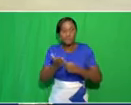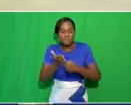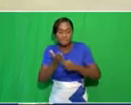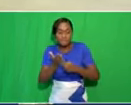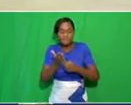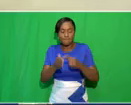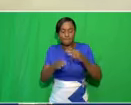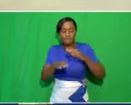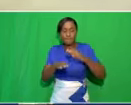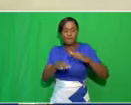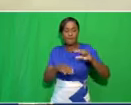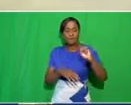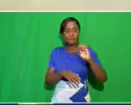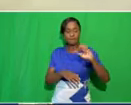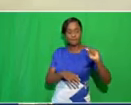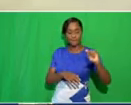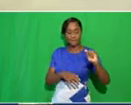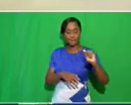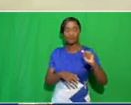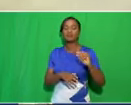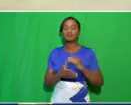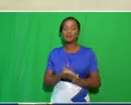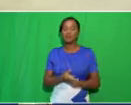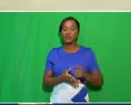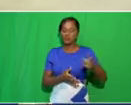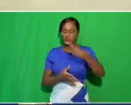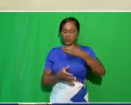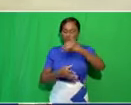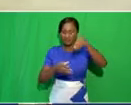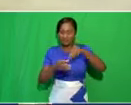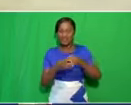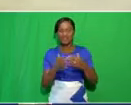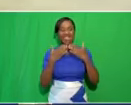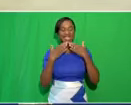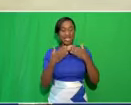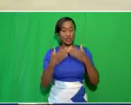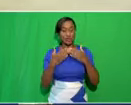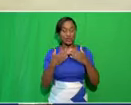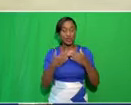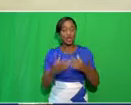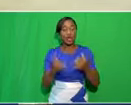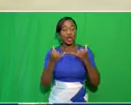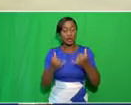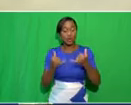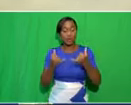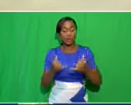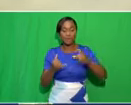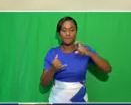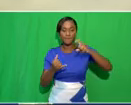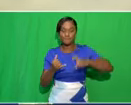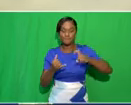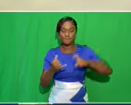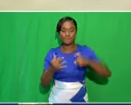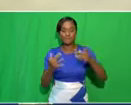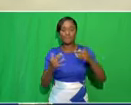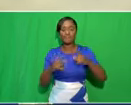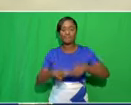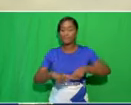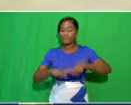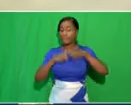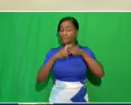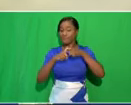You have been very engaging and participatory. We thank you for that. We must, at this point in time, take a break. But